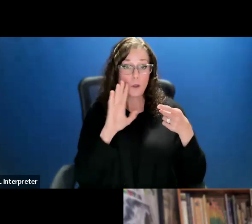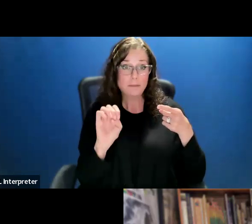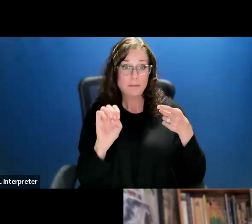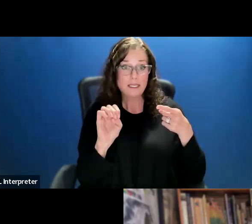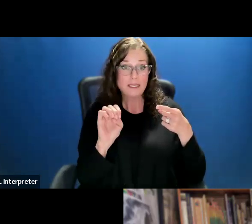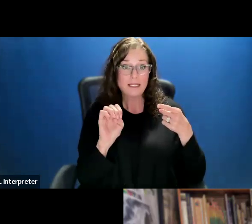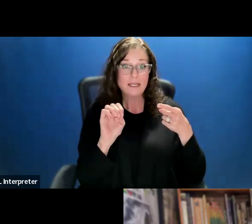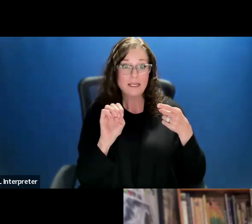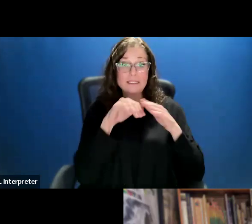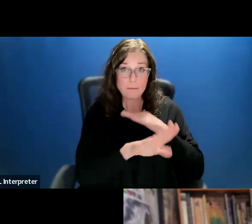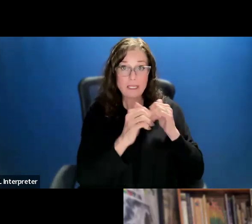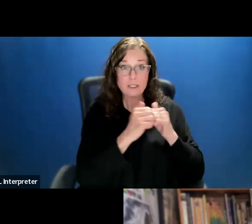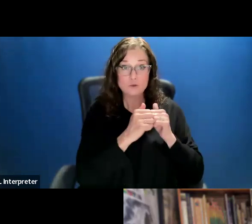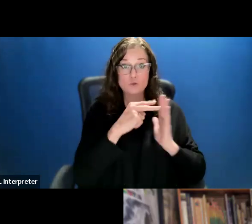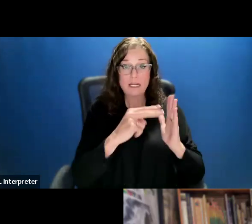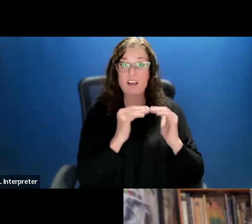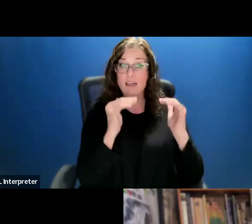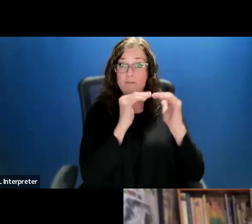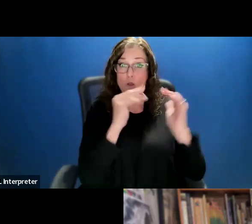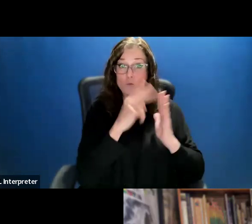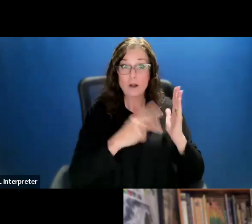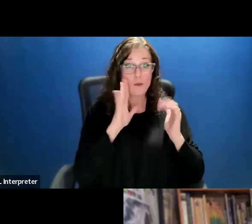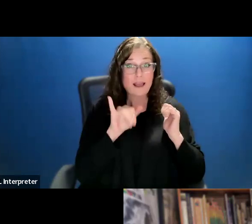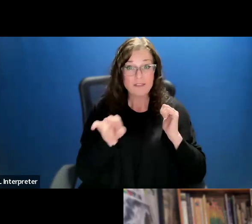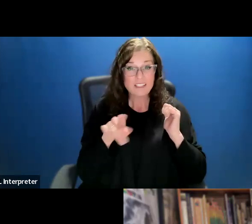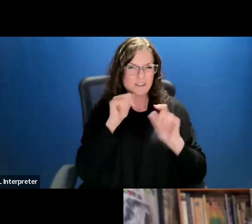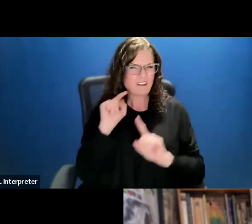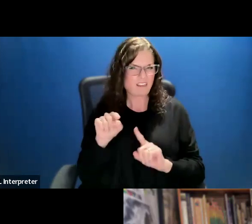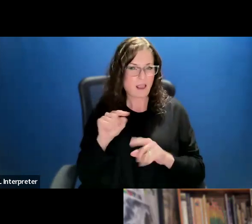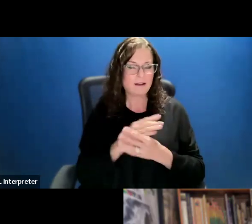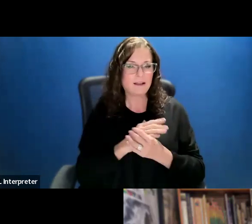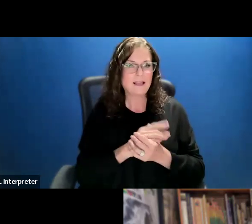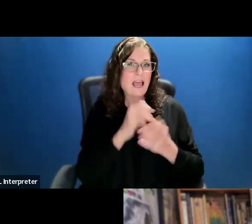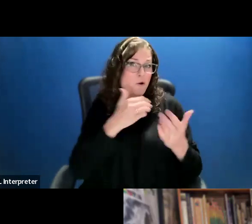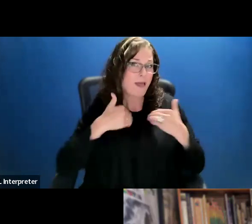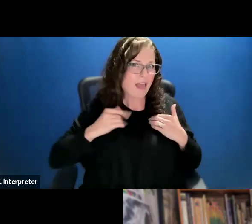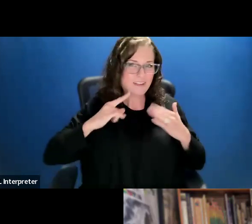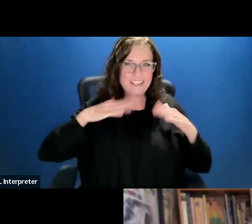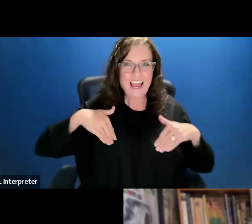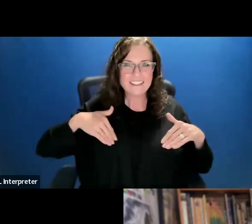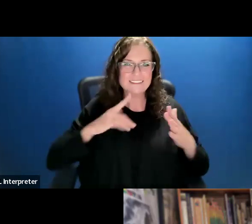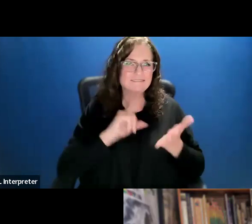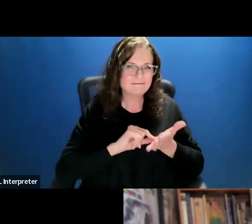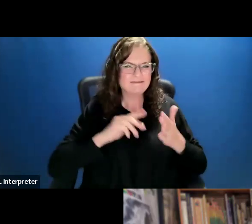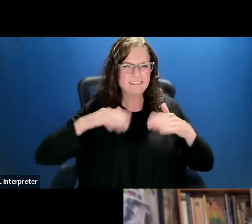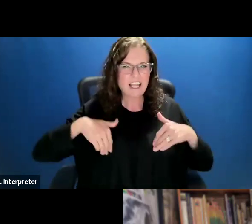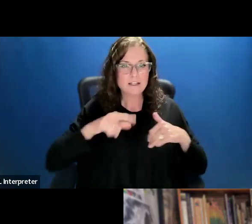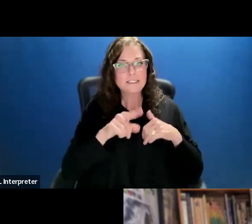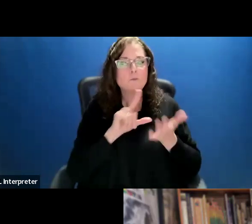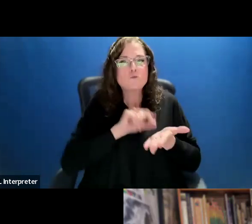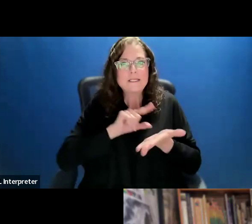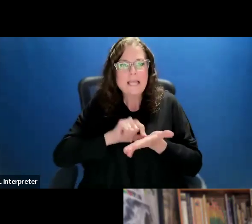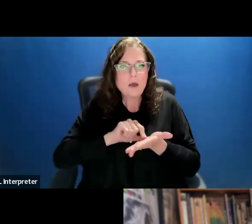a step into reading, so a leveled reader. Looks like this, but it isn't this because I don't have it yet. This is just a